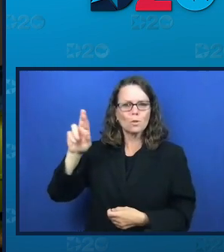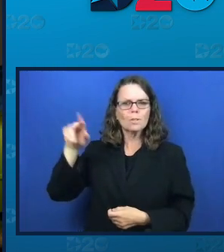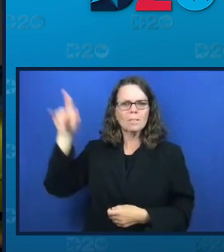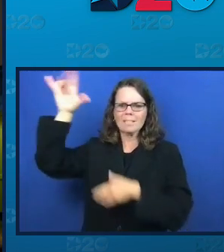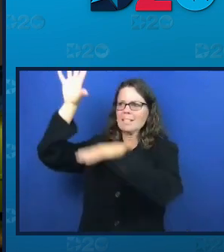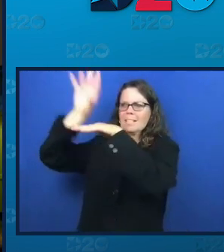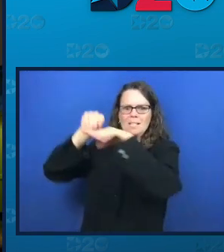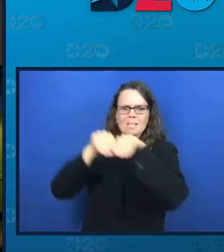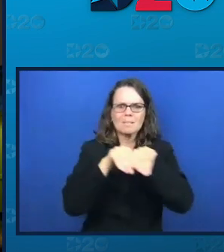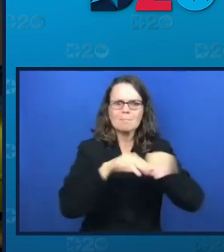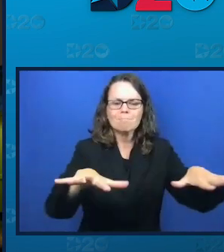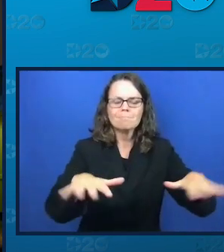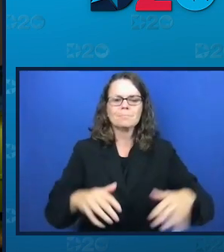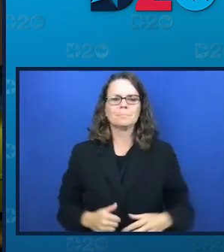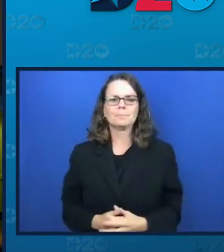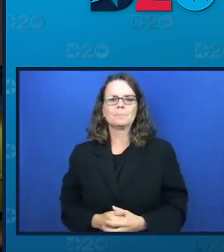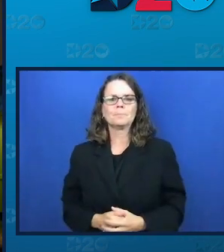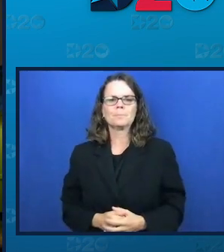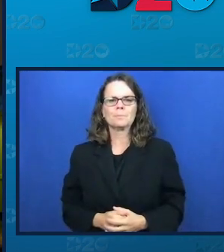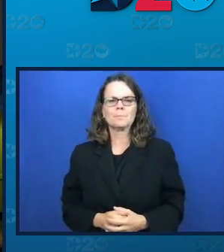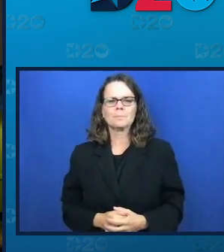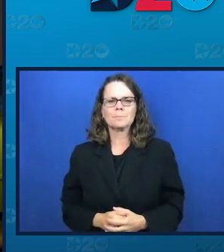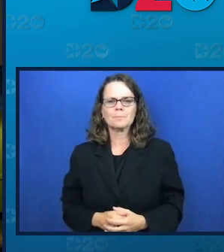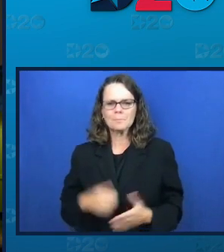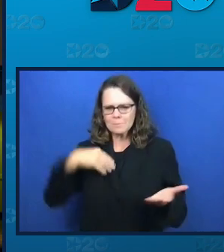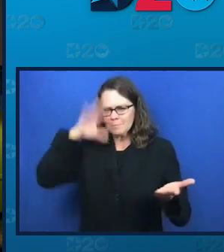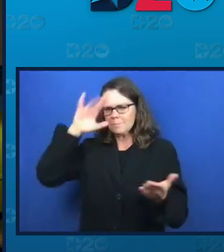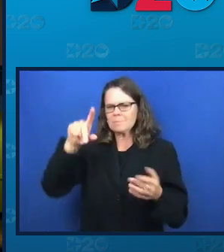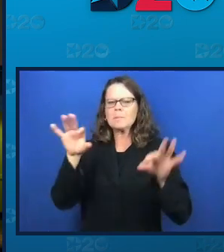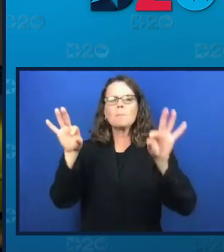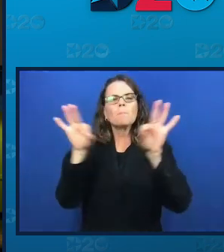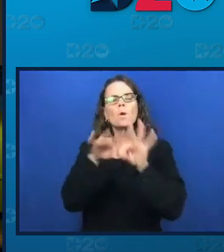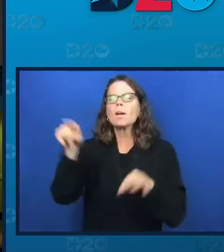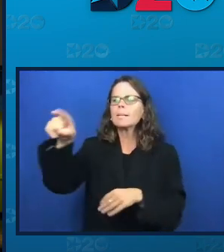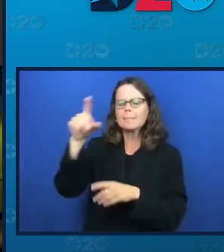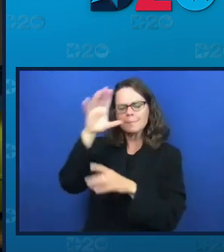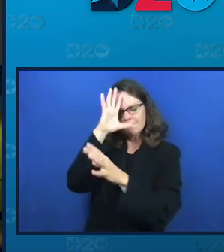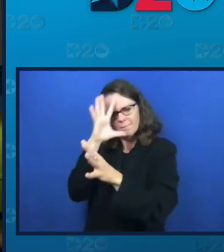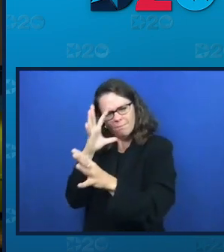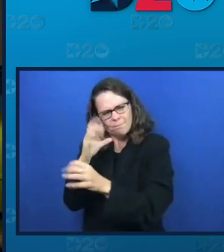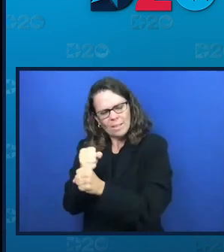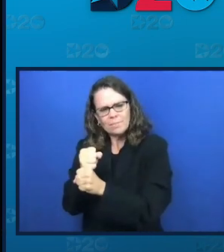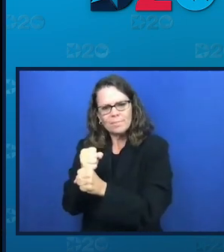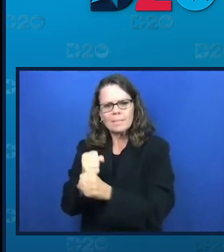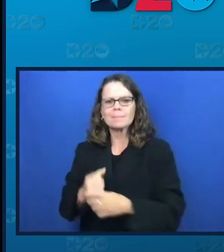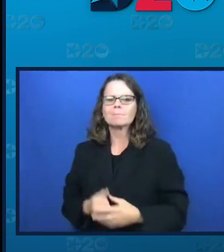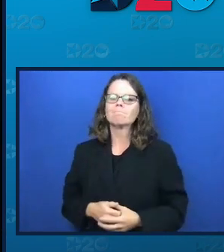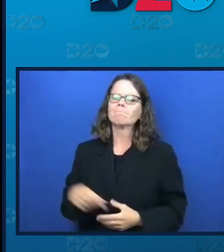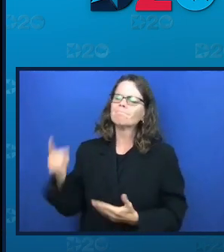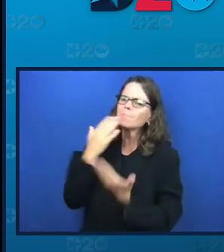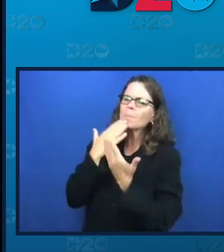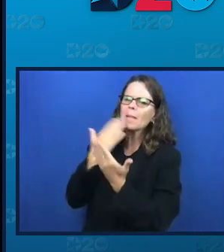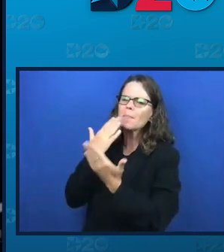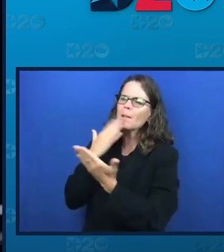So keep the faith, guys. All right. Okay? Thank you, sir. Thank you so much. No American workers can count on you.